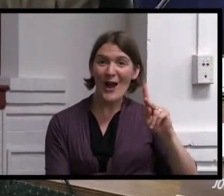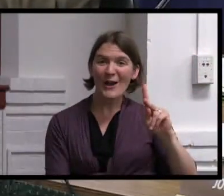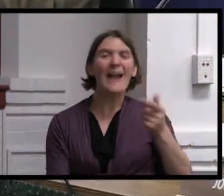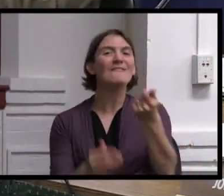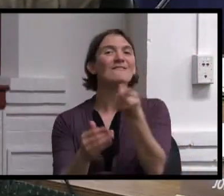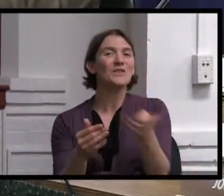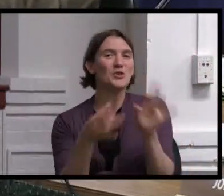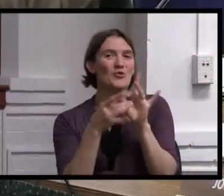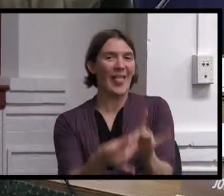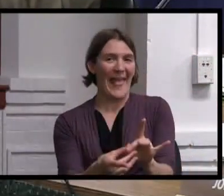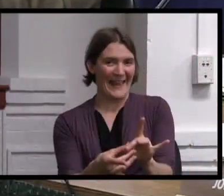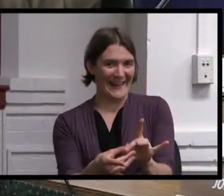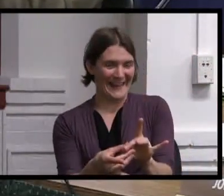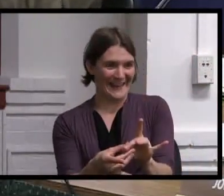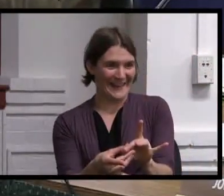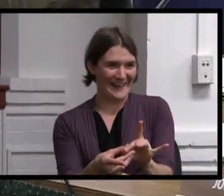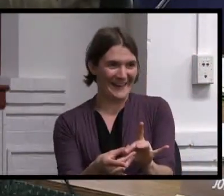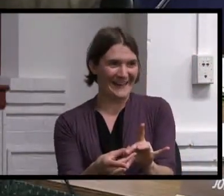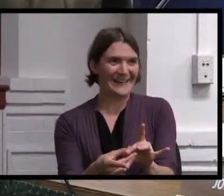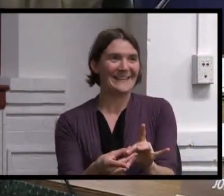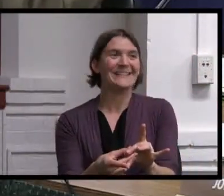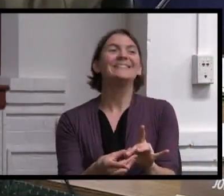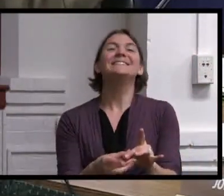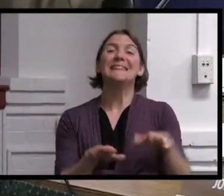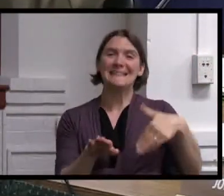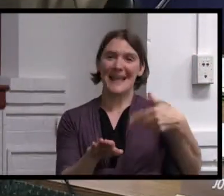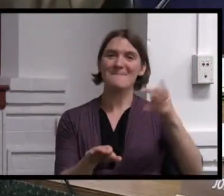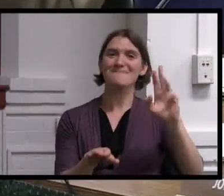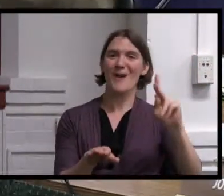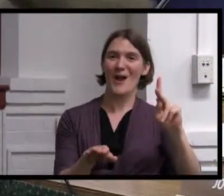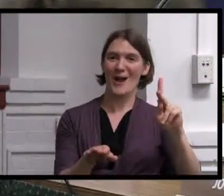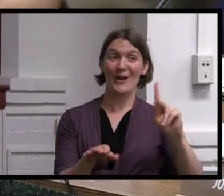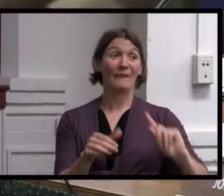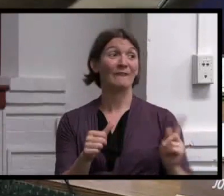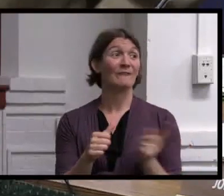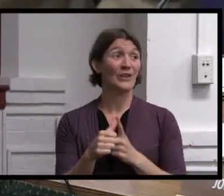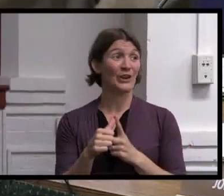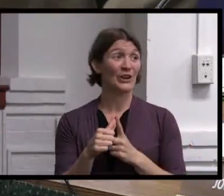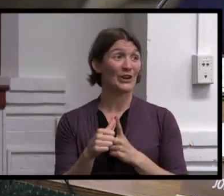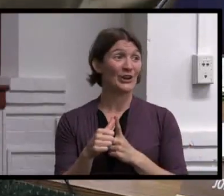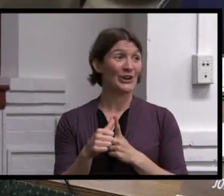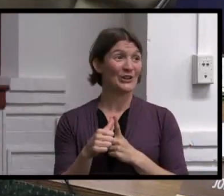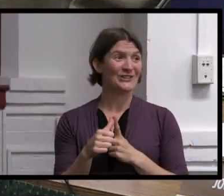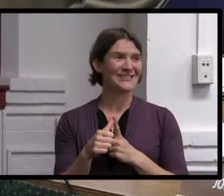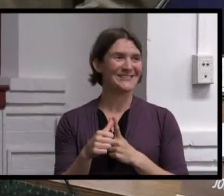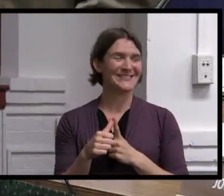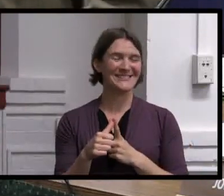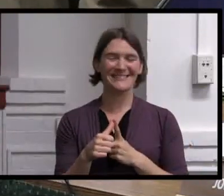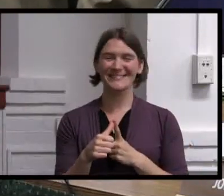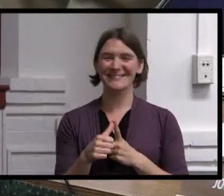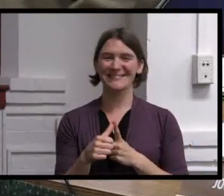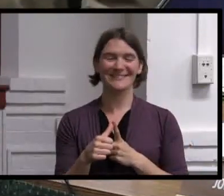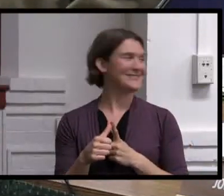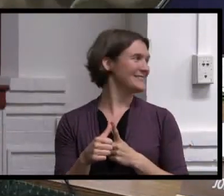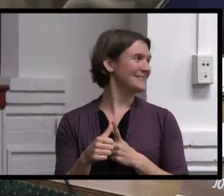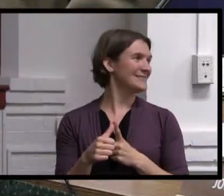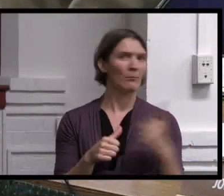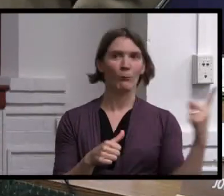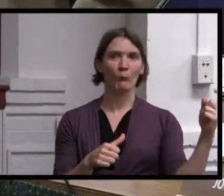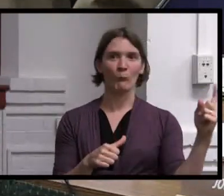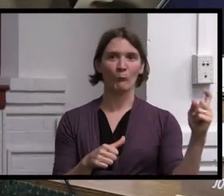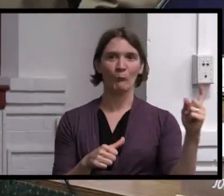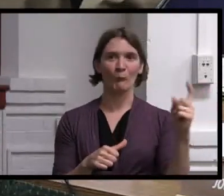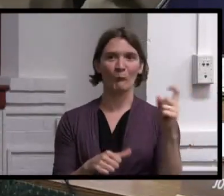few items dealing with the skateboard park. First up is a